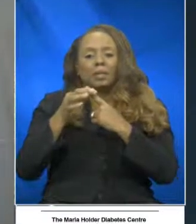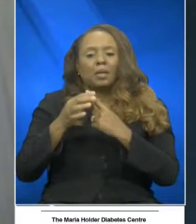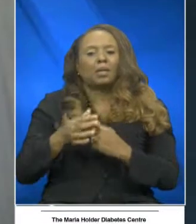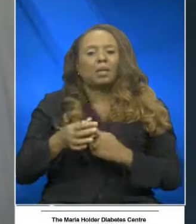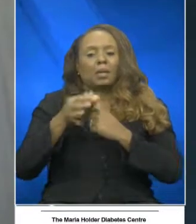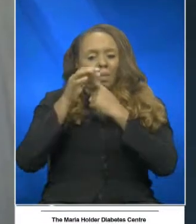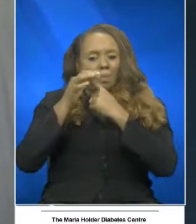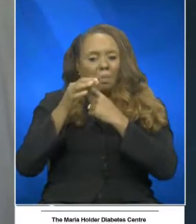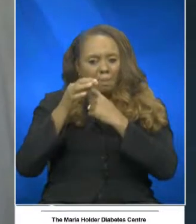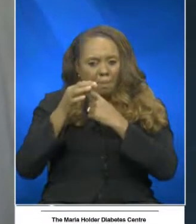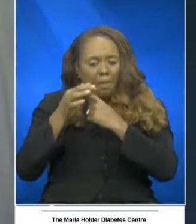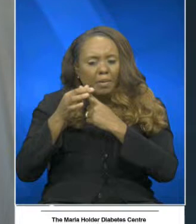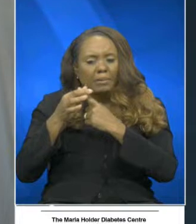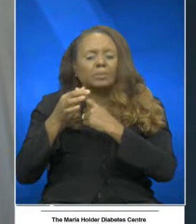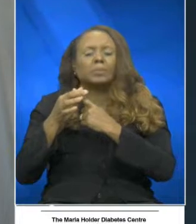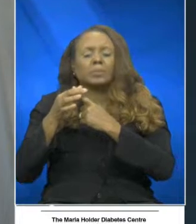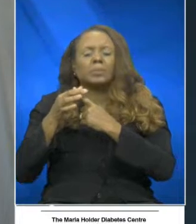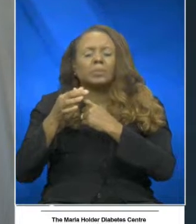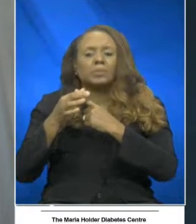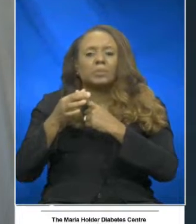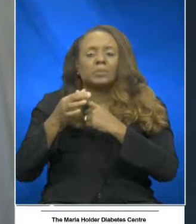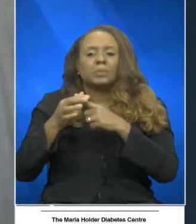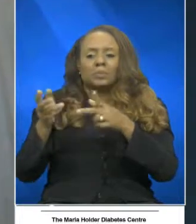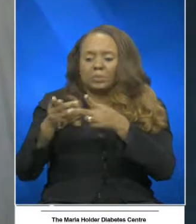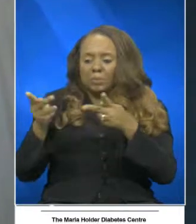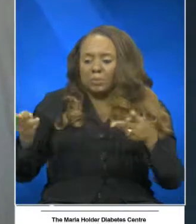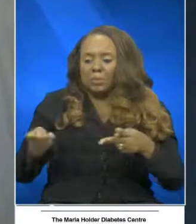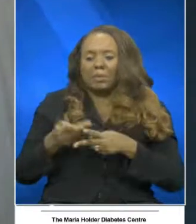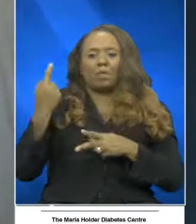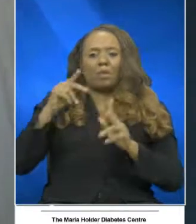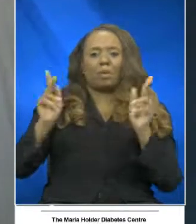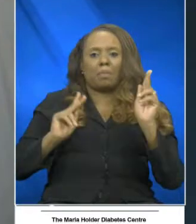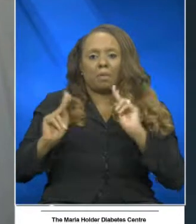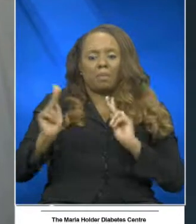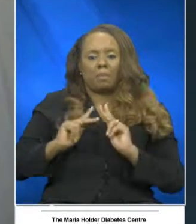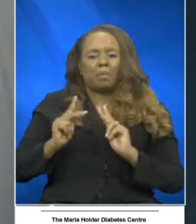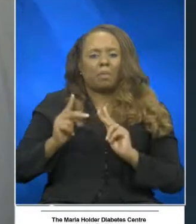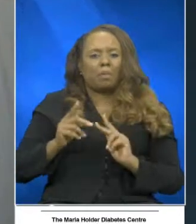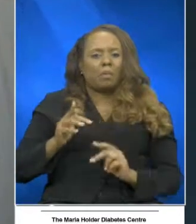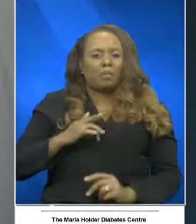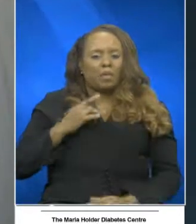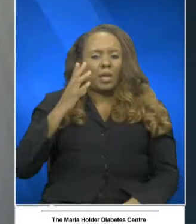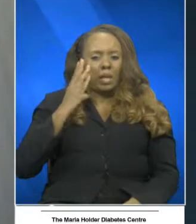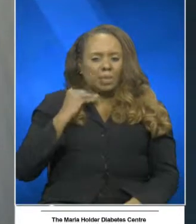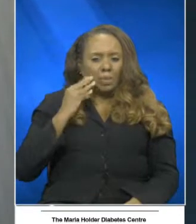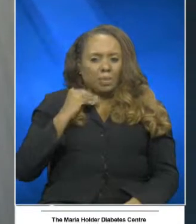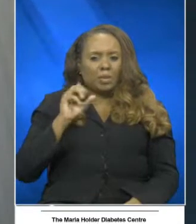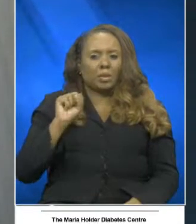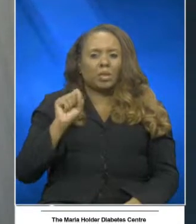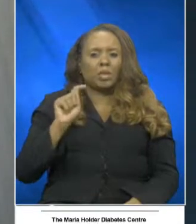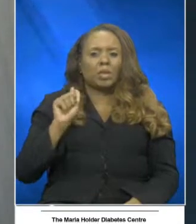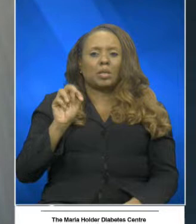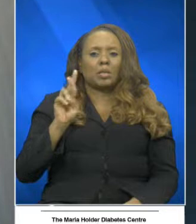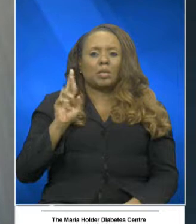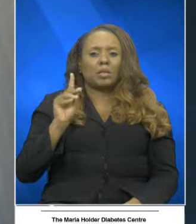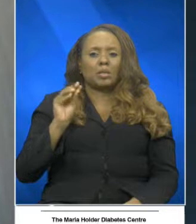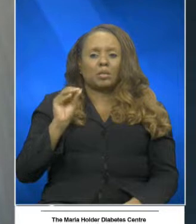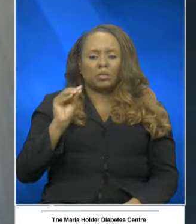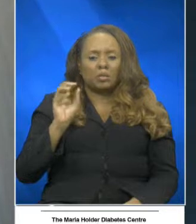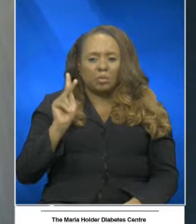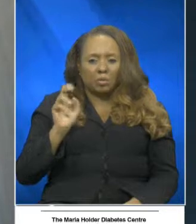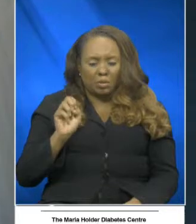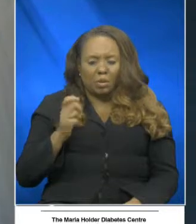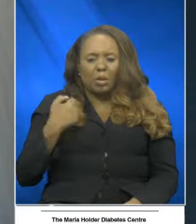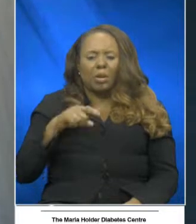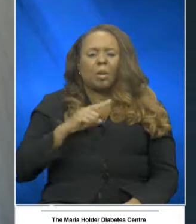that time is brain tissue at the hospital, and it has been proven over and over again, both internationally